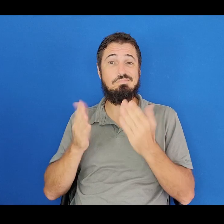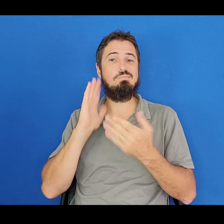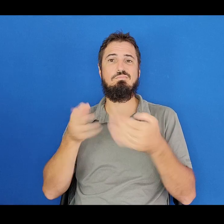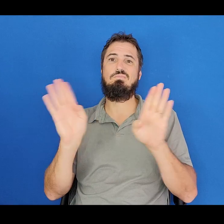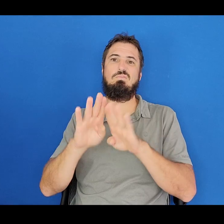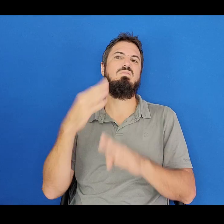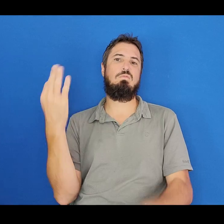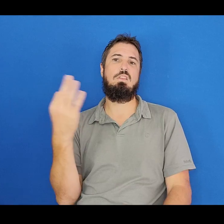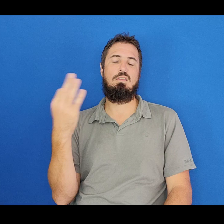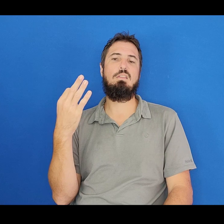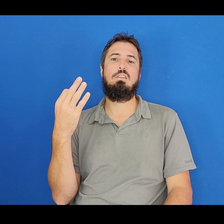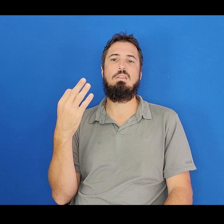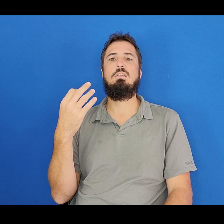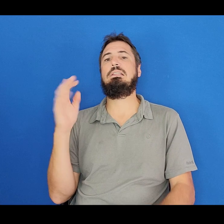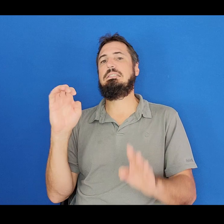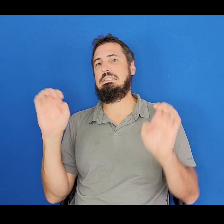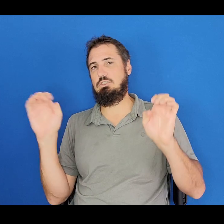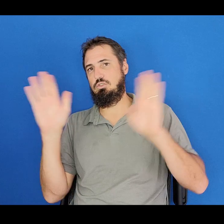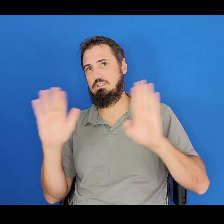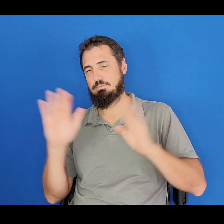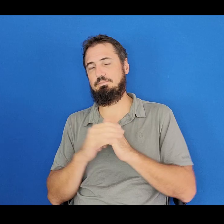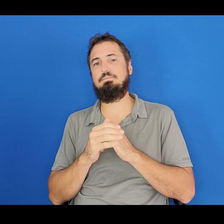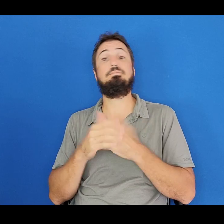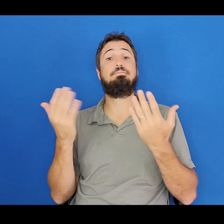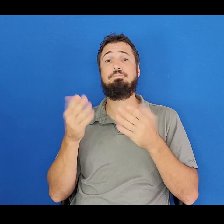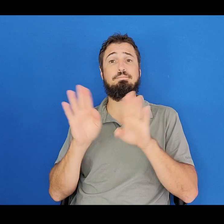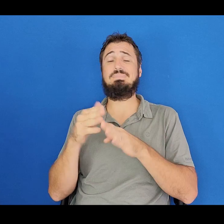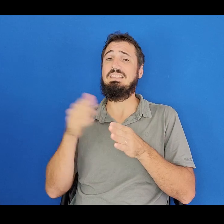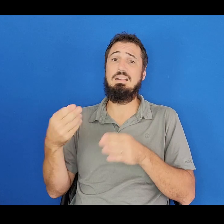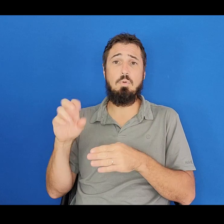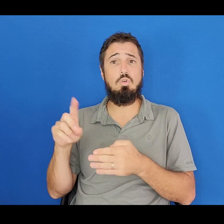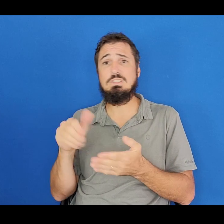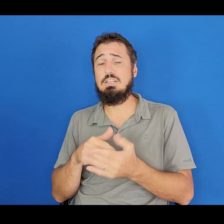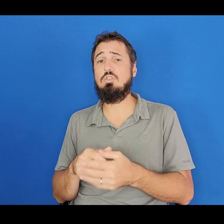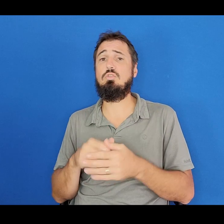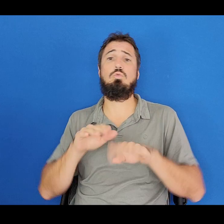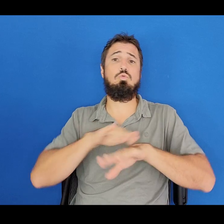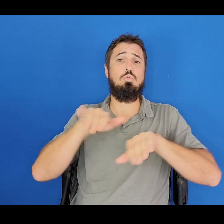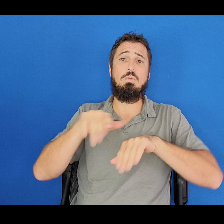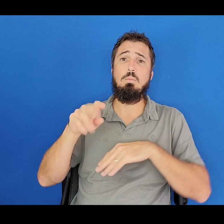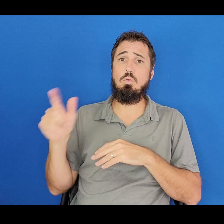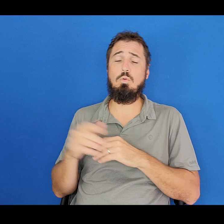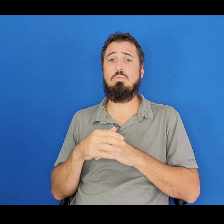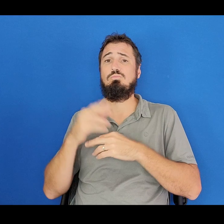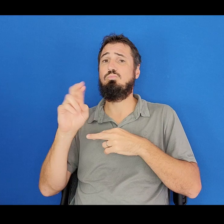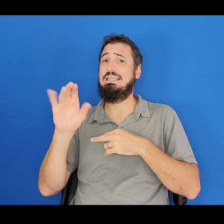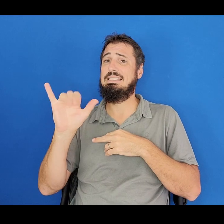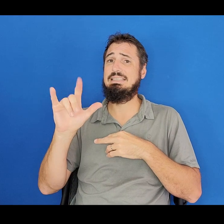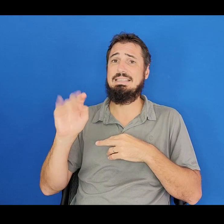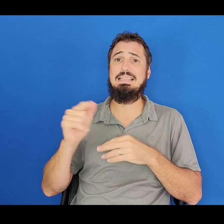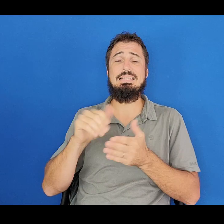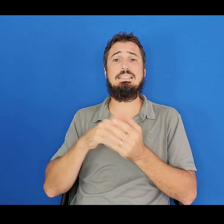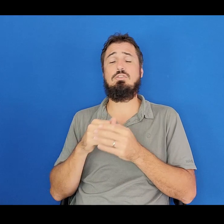will be closed for Good Friday and Easter Sunday. Closures include neighborhood centers, swimming pools, recycling